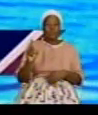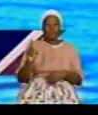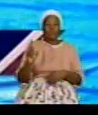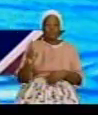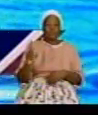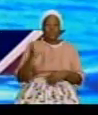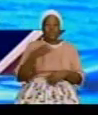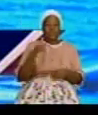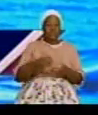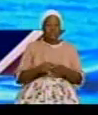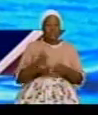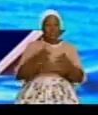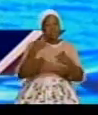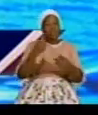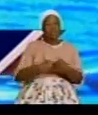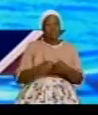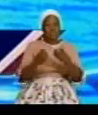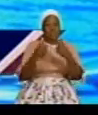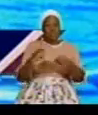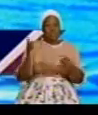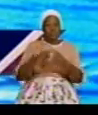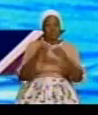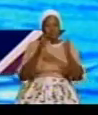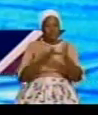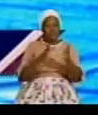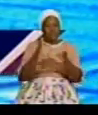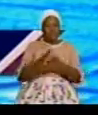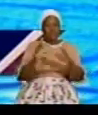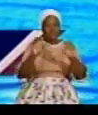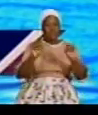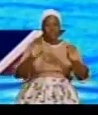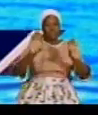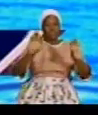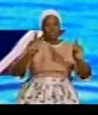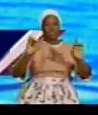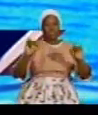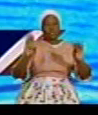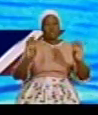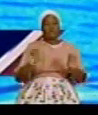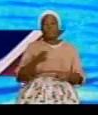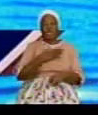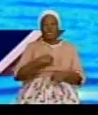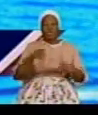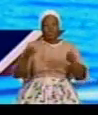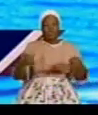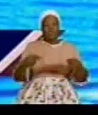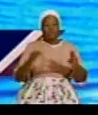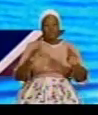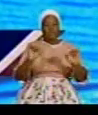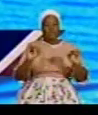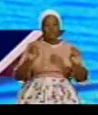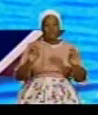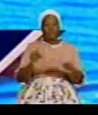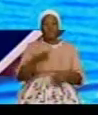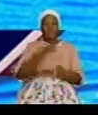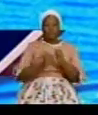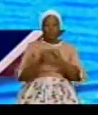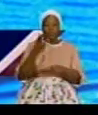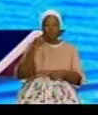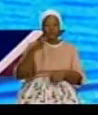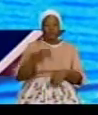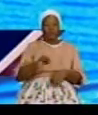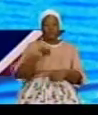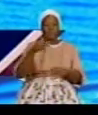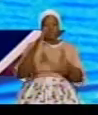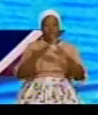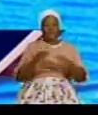It says, then came to Jesus scribes and Pharisees, which were of